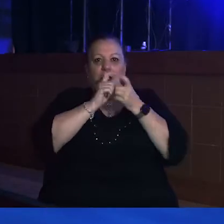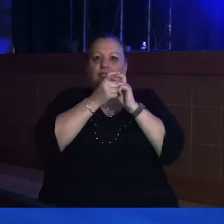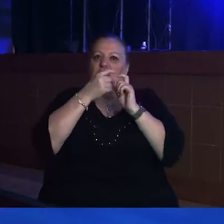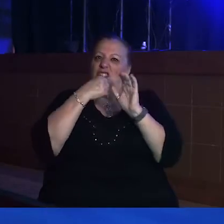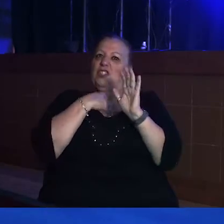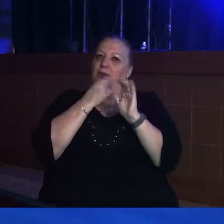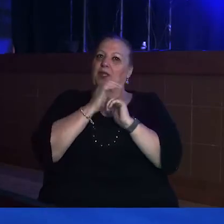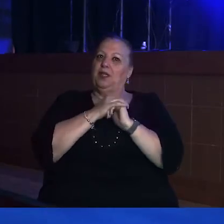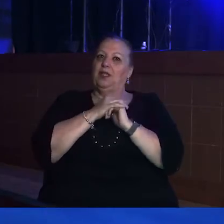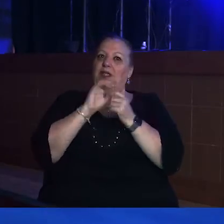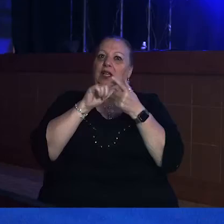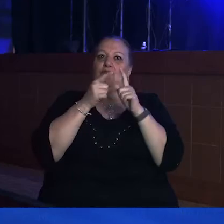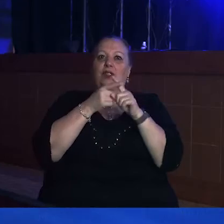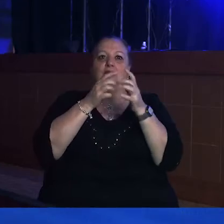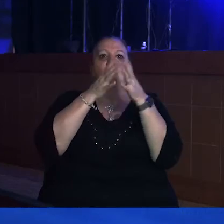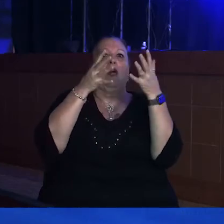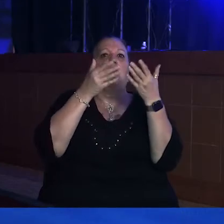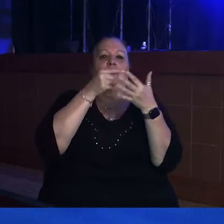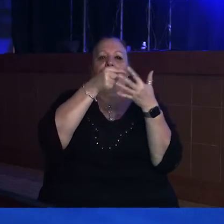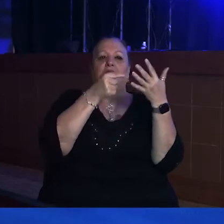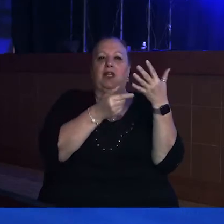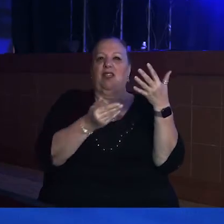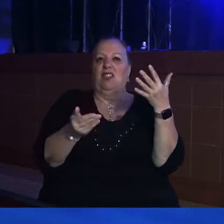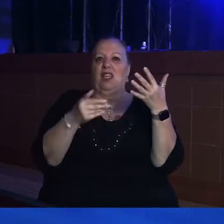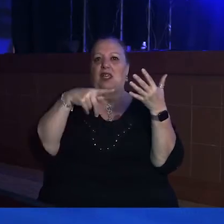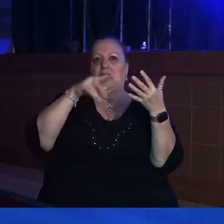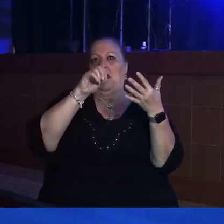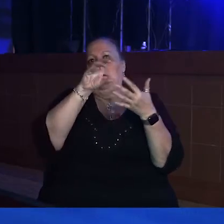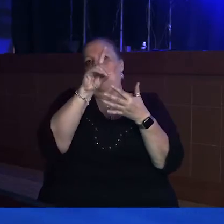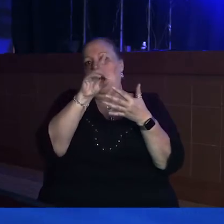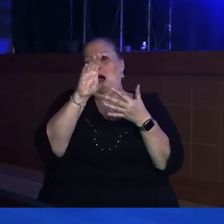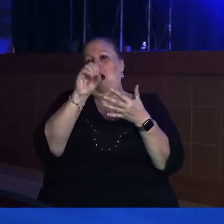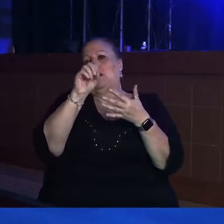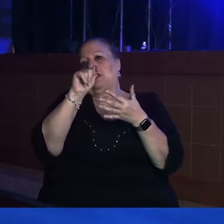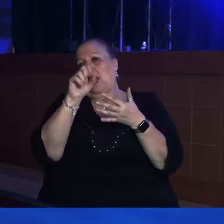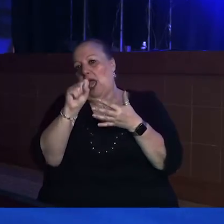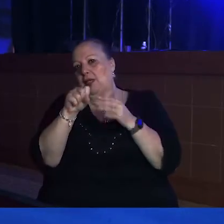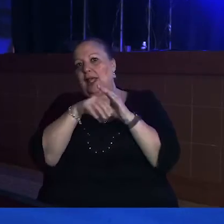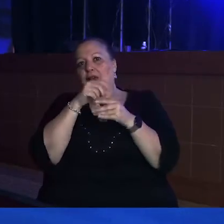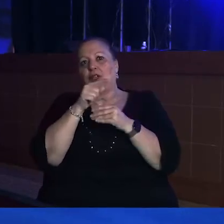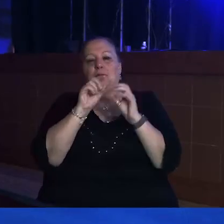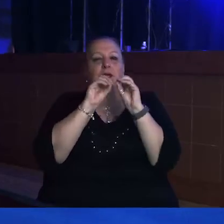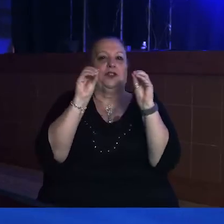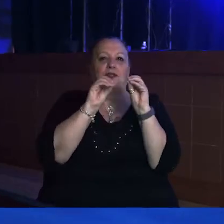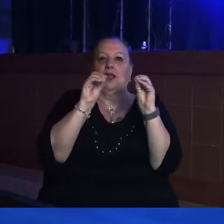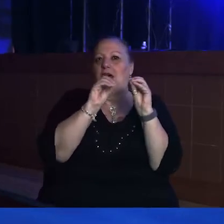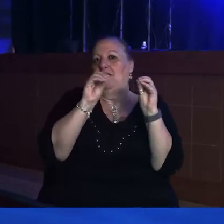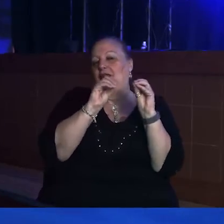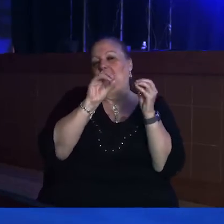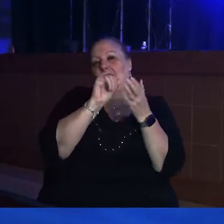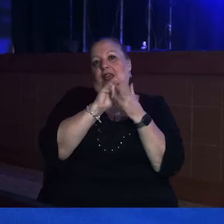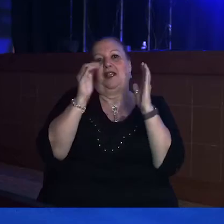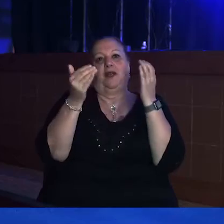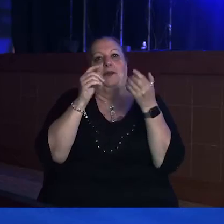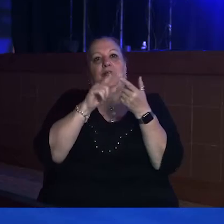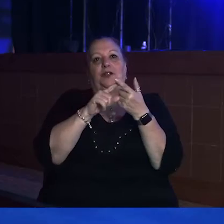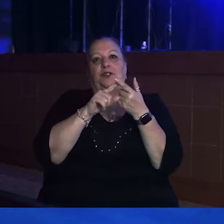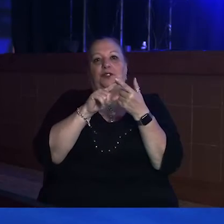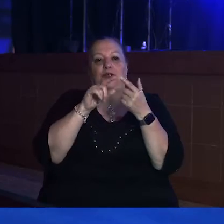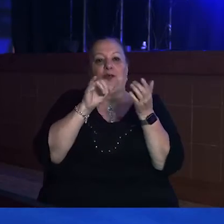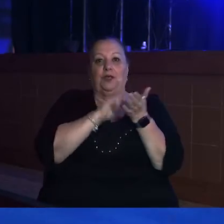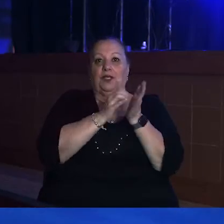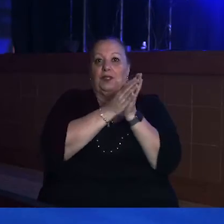there's a ton of great resources, great podcasts that are out there, but there's nothing that compares to this book, the Word of